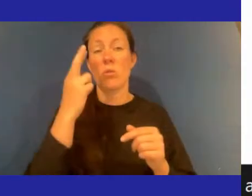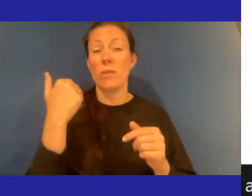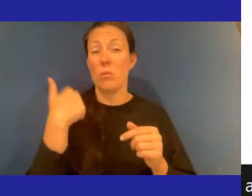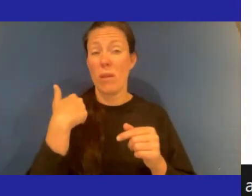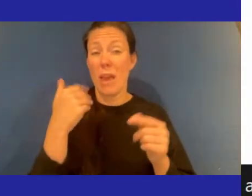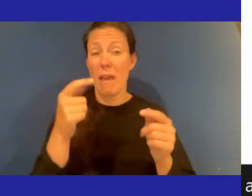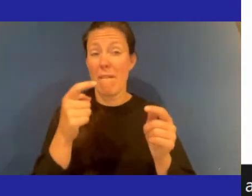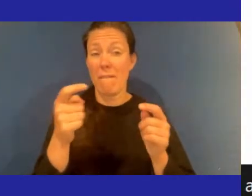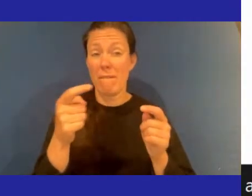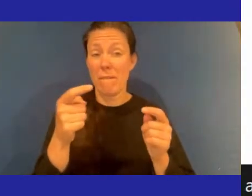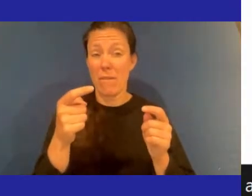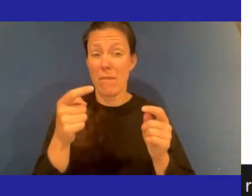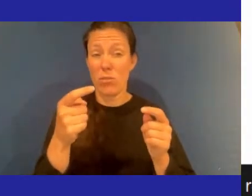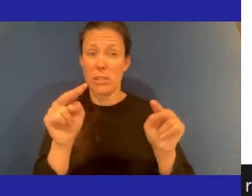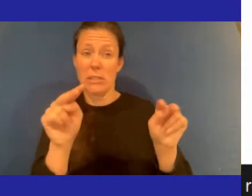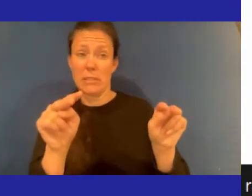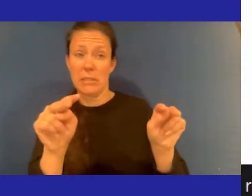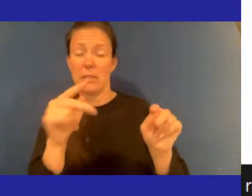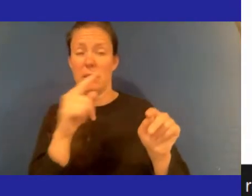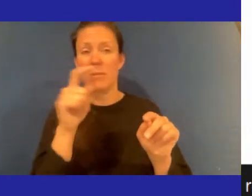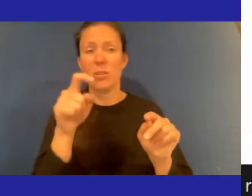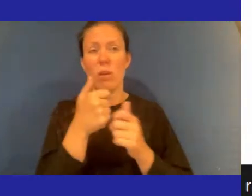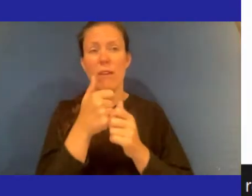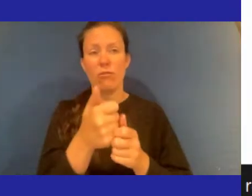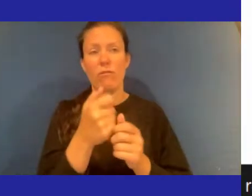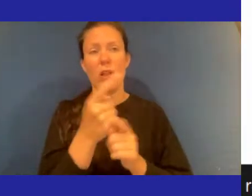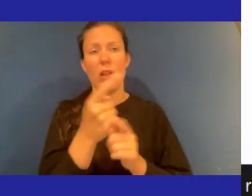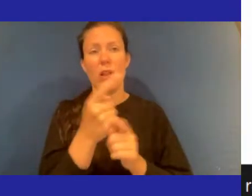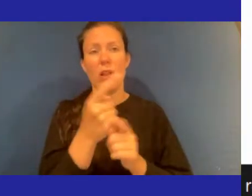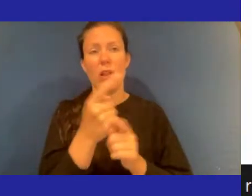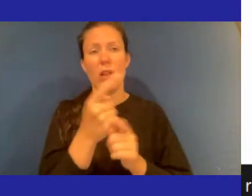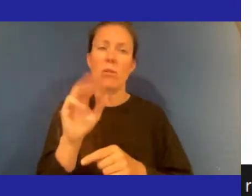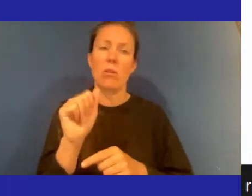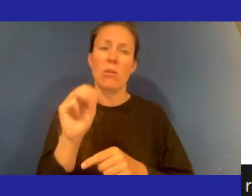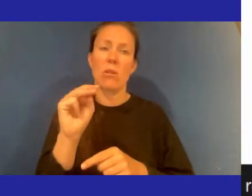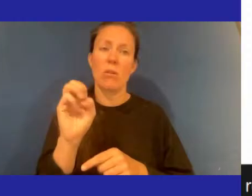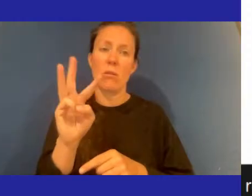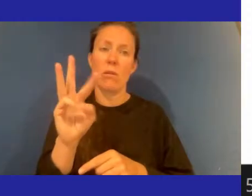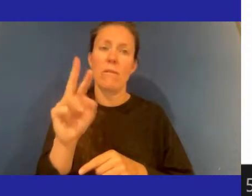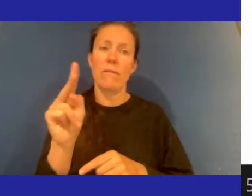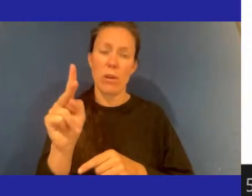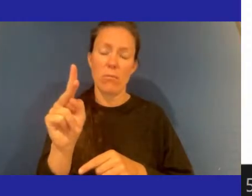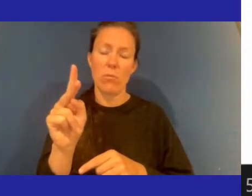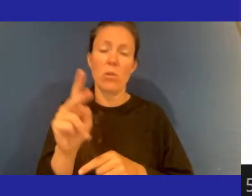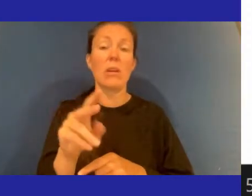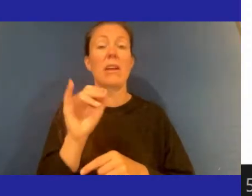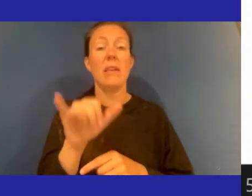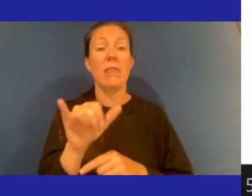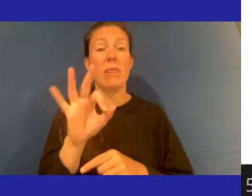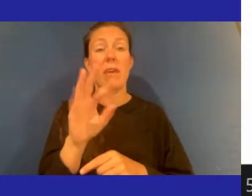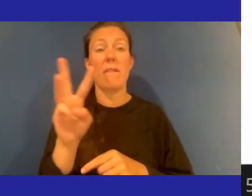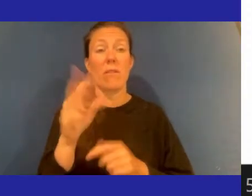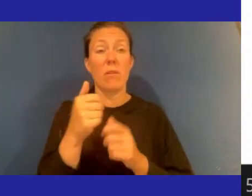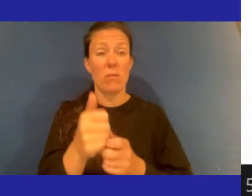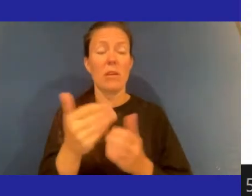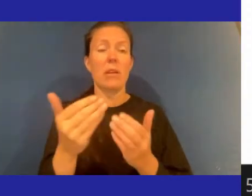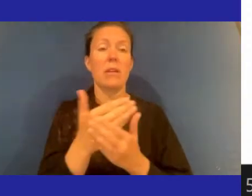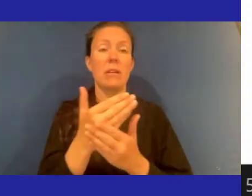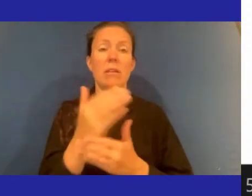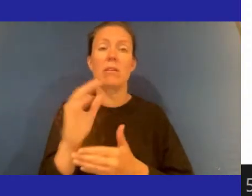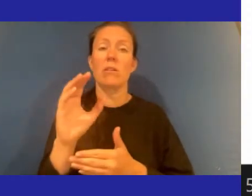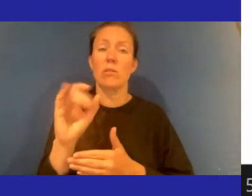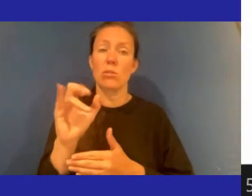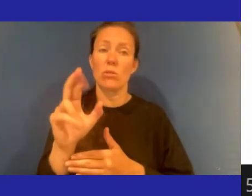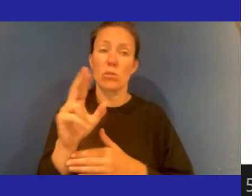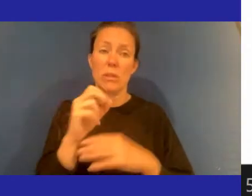is mainly because we have to follow a proper framework. And that framework that we follow is the NIST cybersecurity framework, which aligns